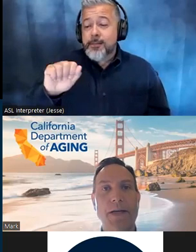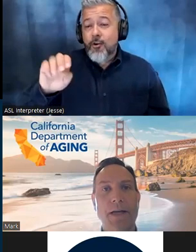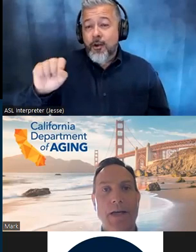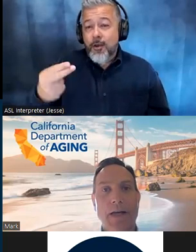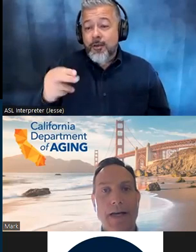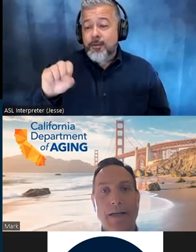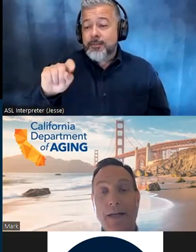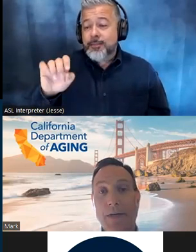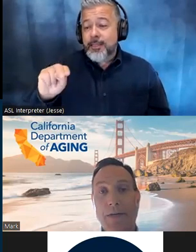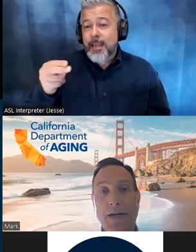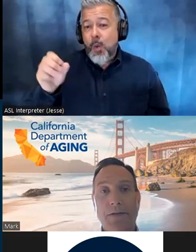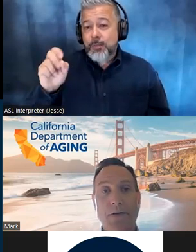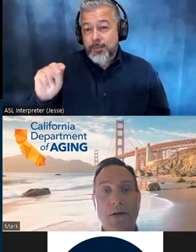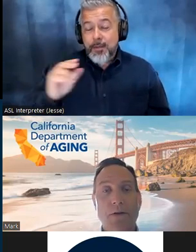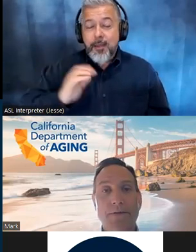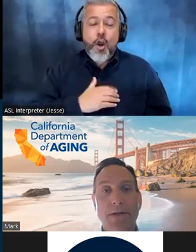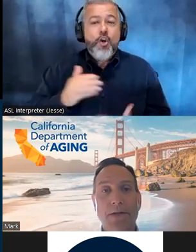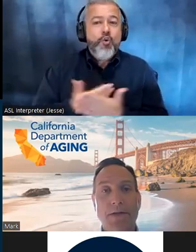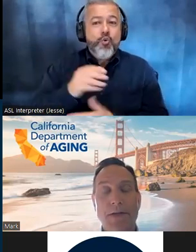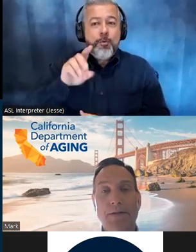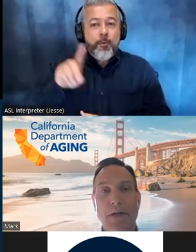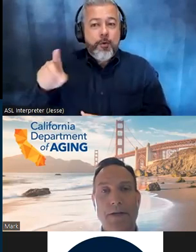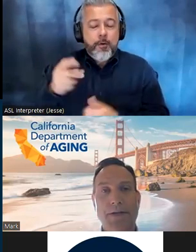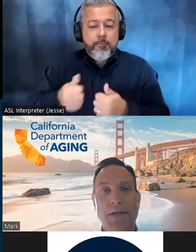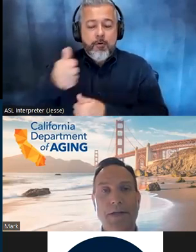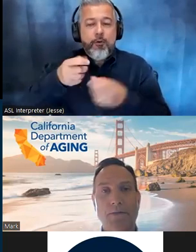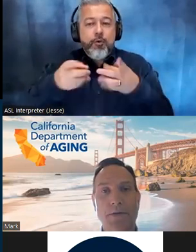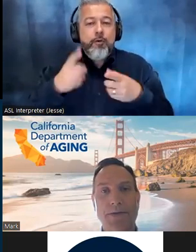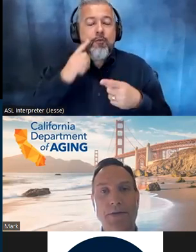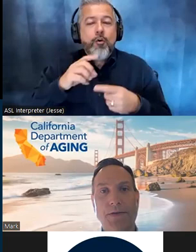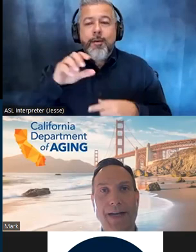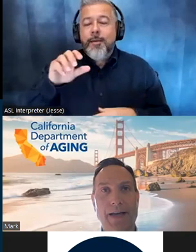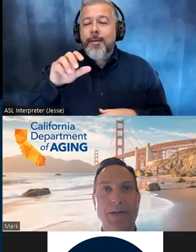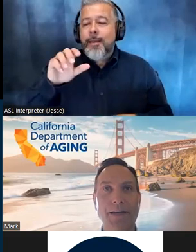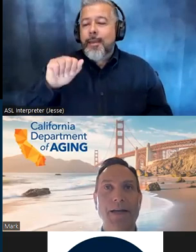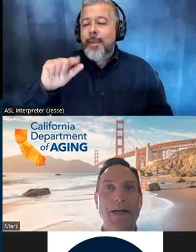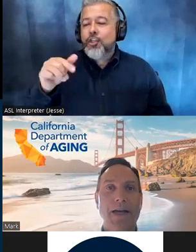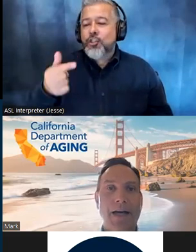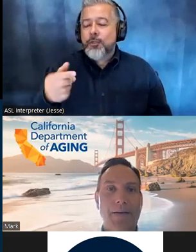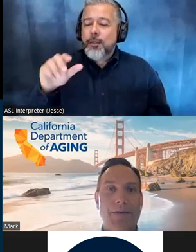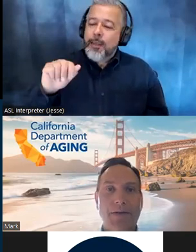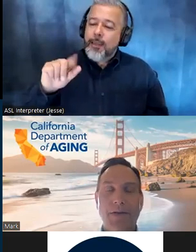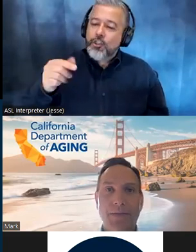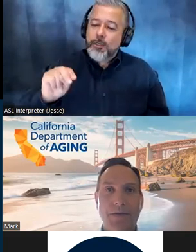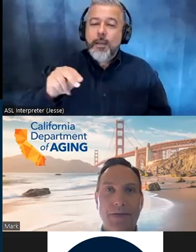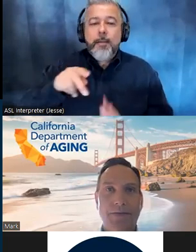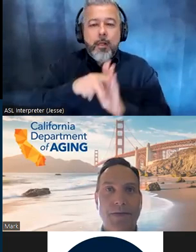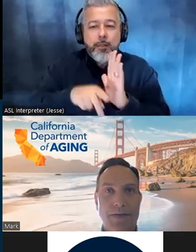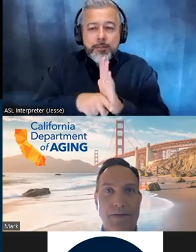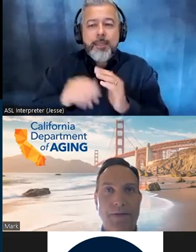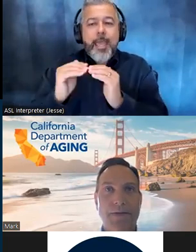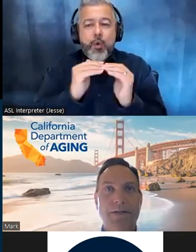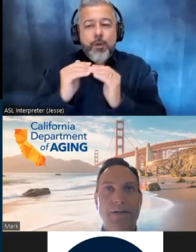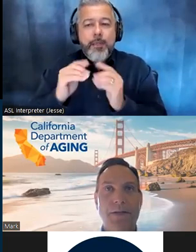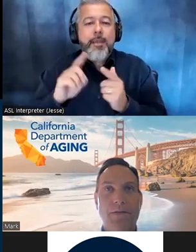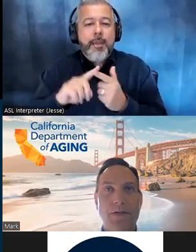new Deputy Director of our Division of Aging Policy, Research, and Equity. Sarah comes to us from the